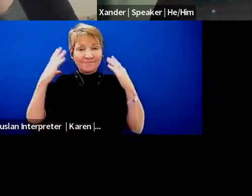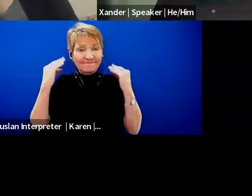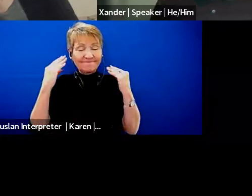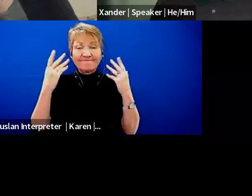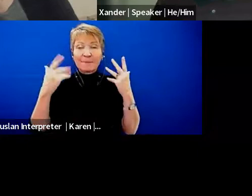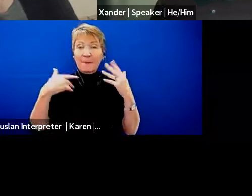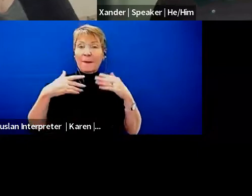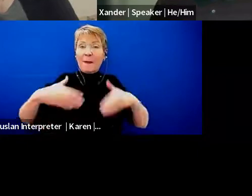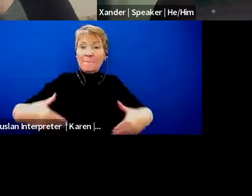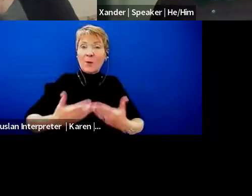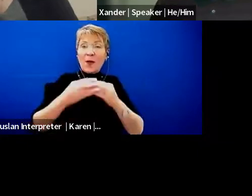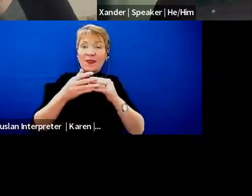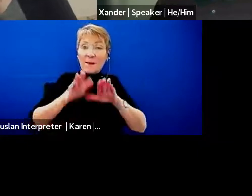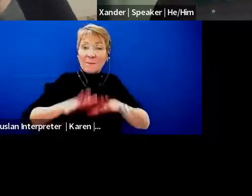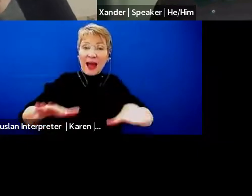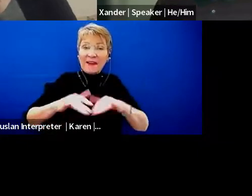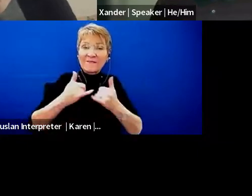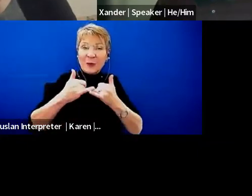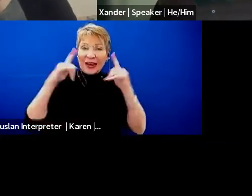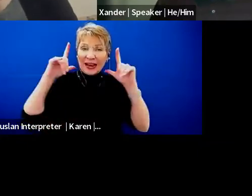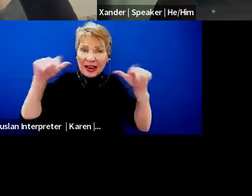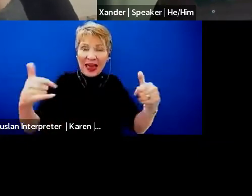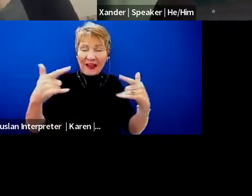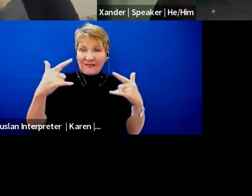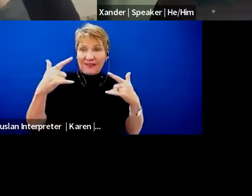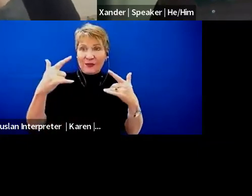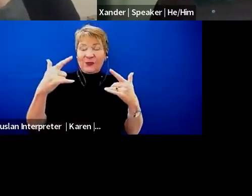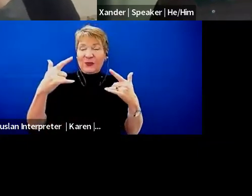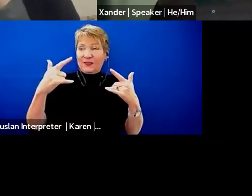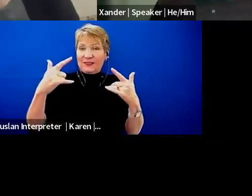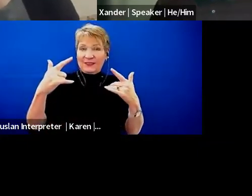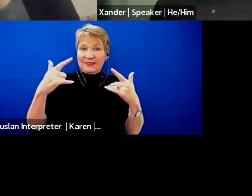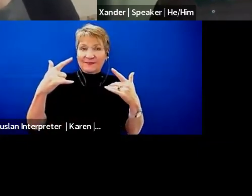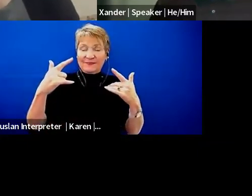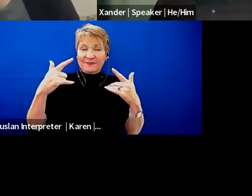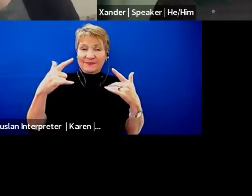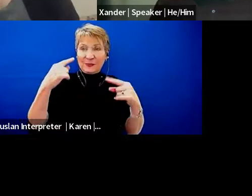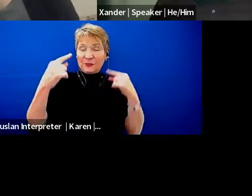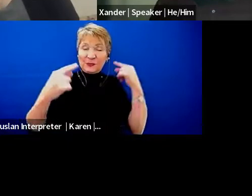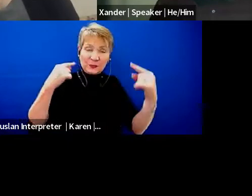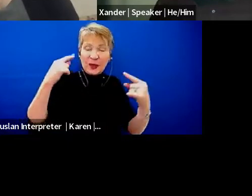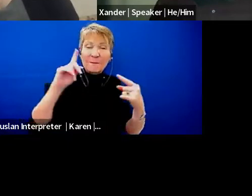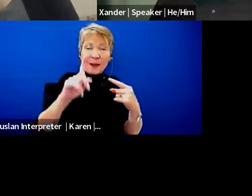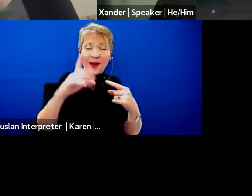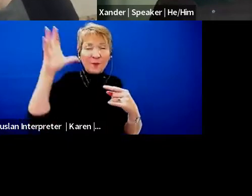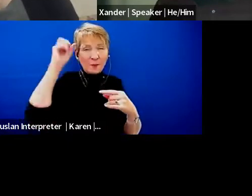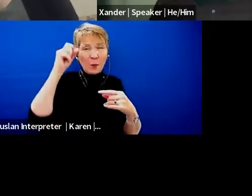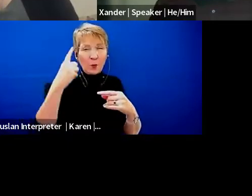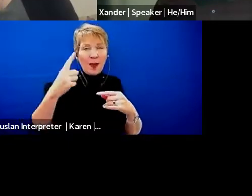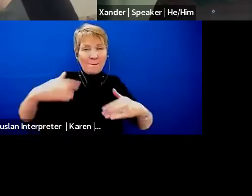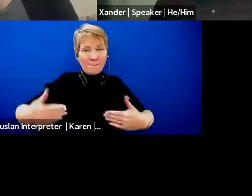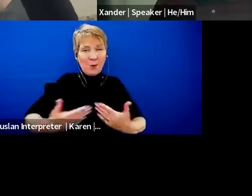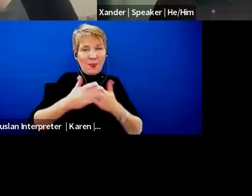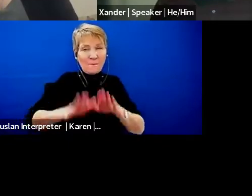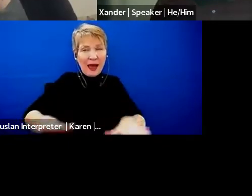birthday parties can be quite loud and overwhelming and all this and that. But I remember this particular birthday party, I think I